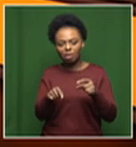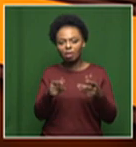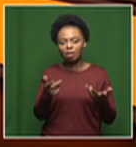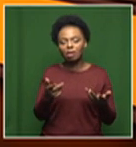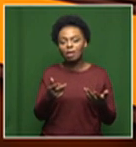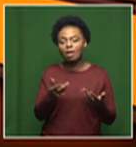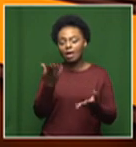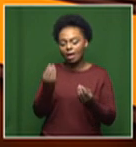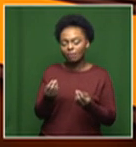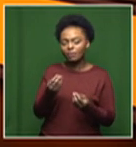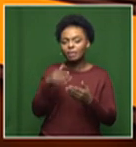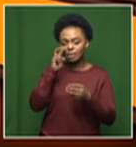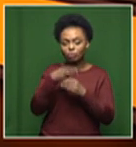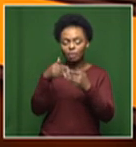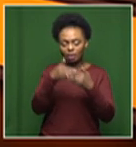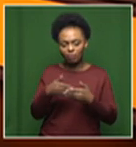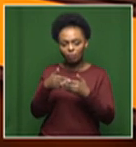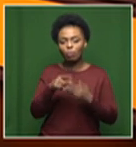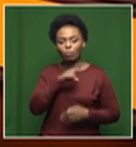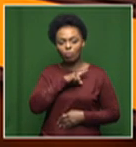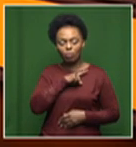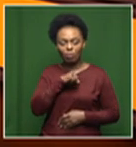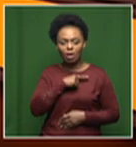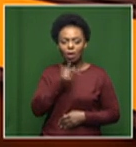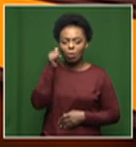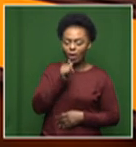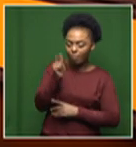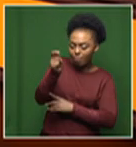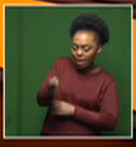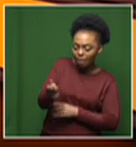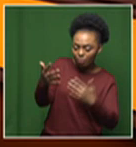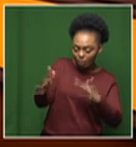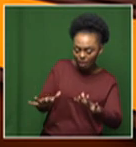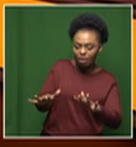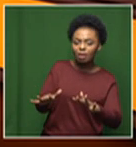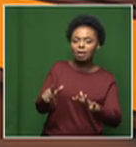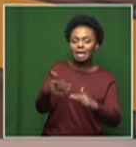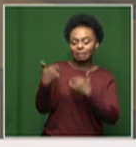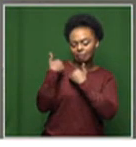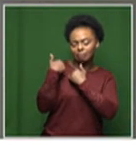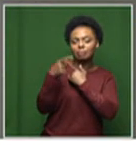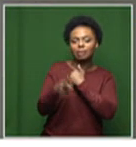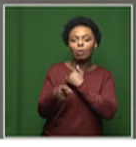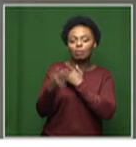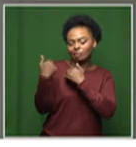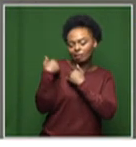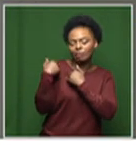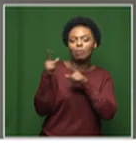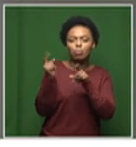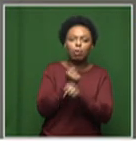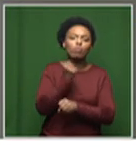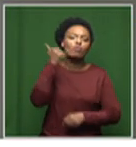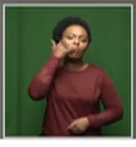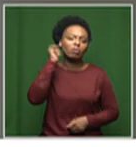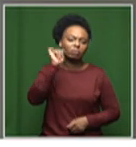here consumers have to be very careful because then the payment system is only as secure as your phone is. Yes. So you